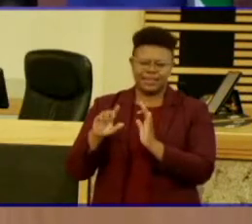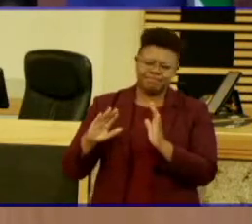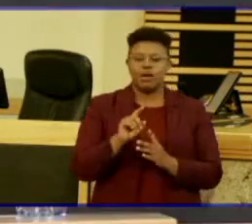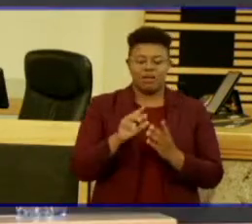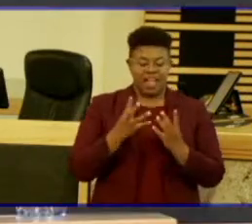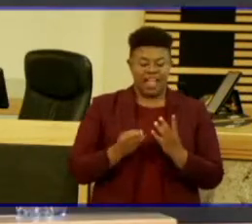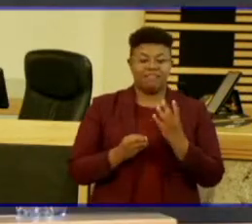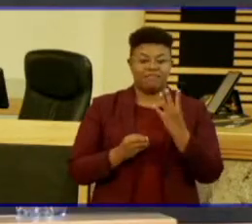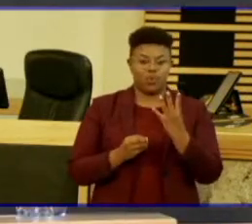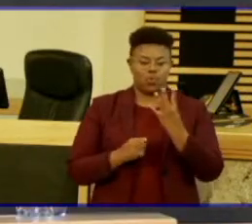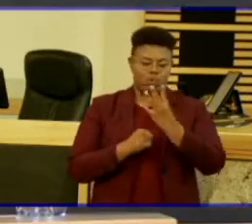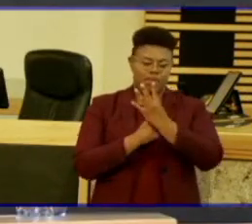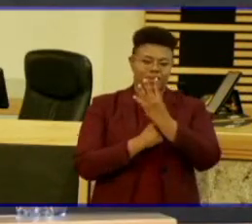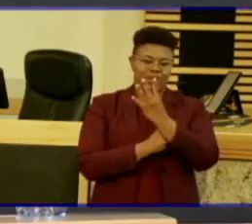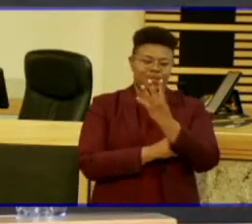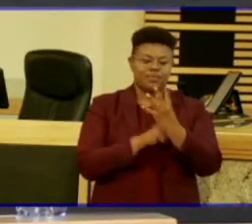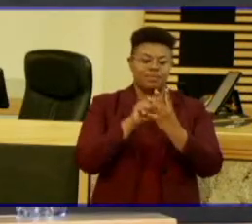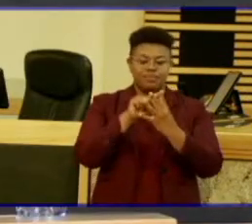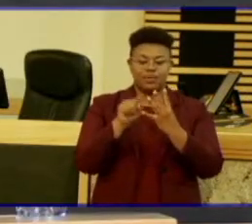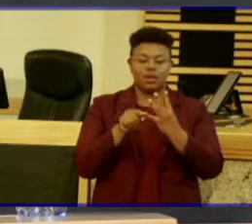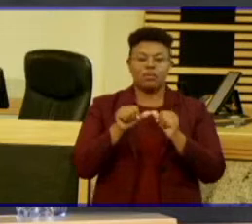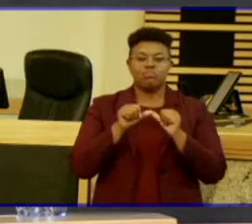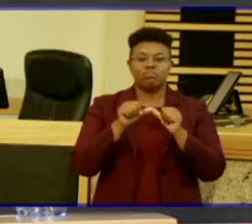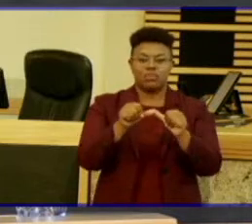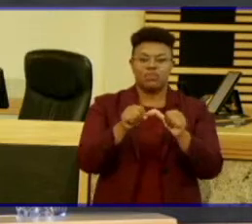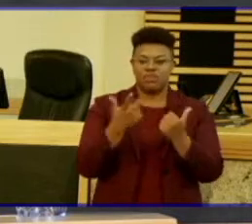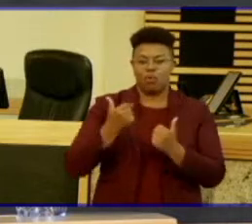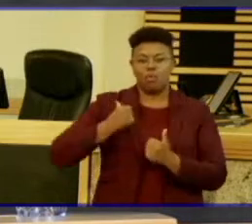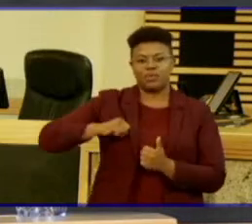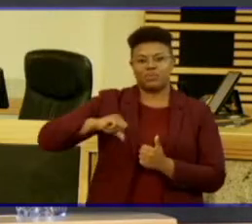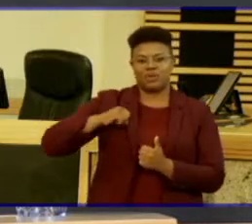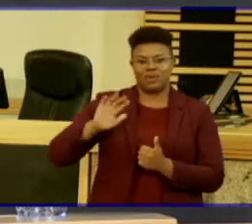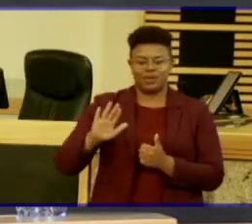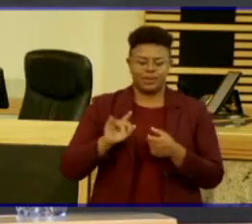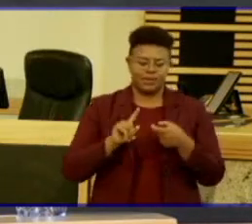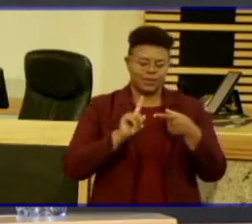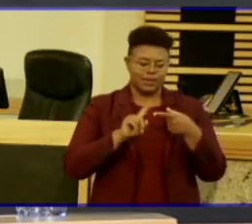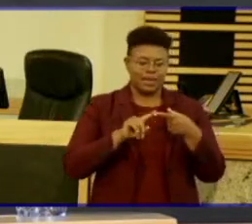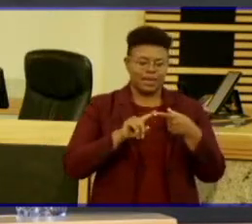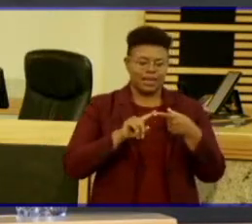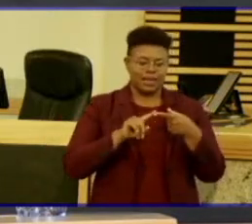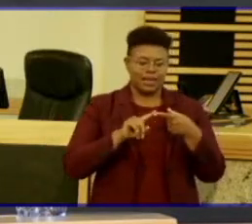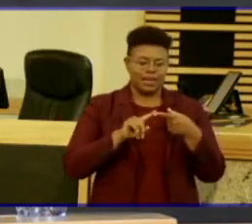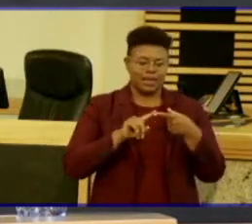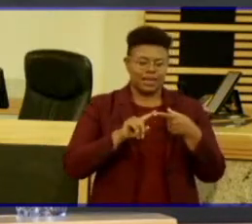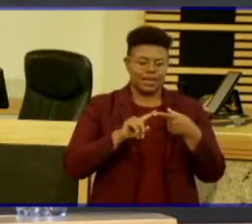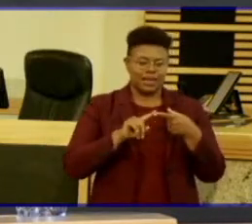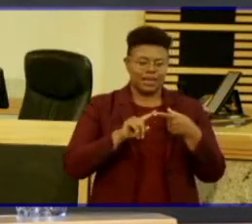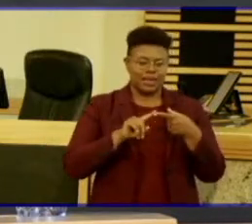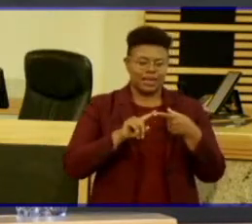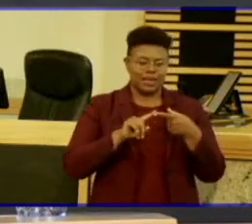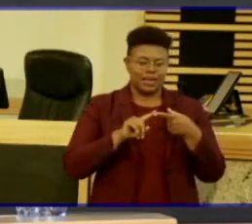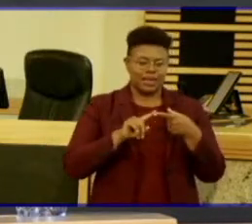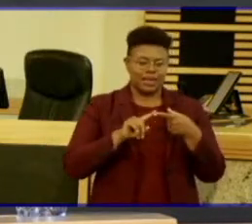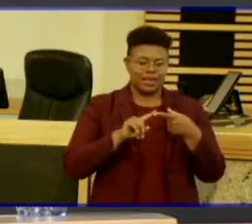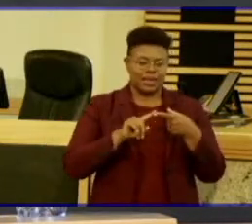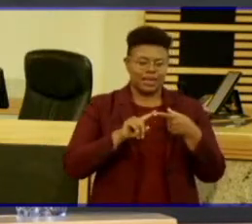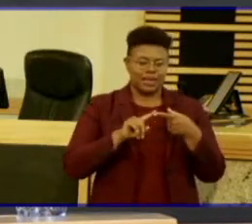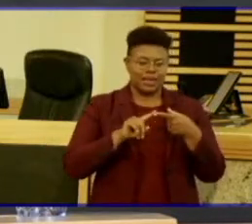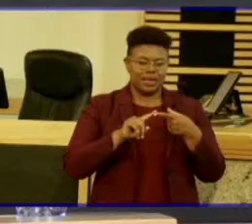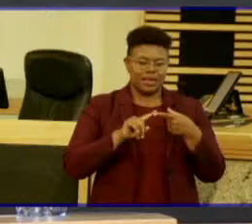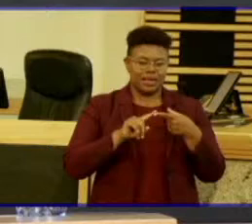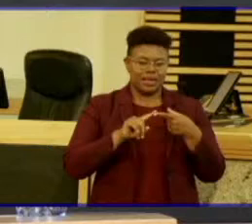framework that will of the sustainability model for municipalities, namely governance and institutional stability,